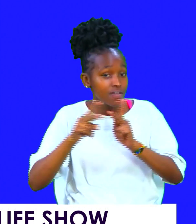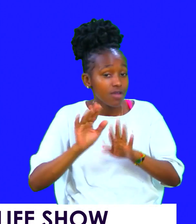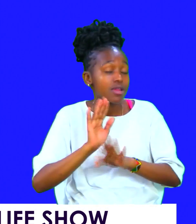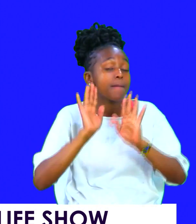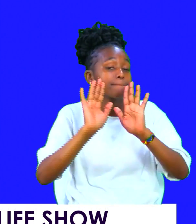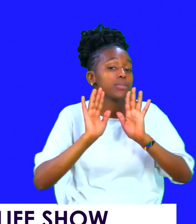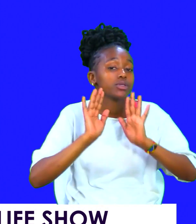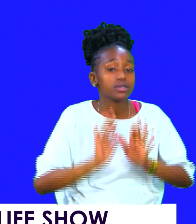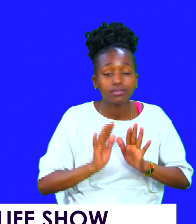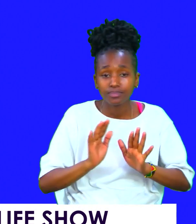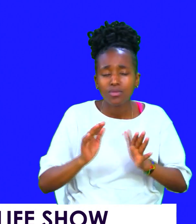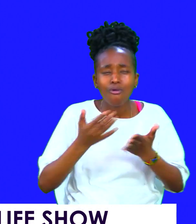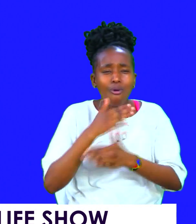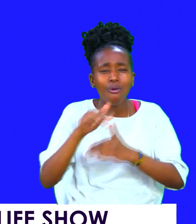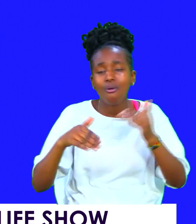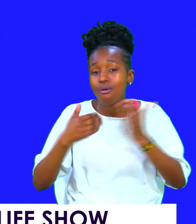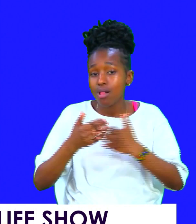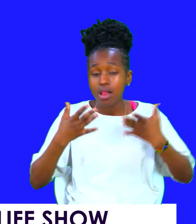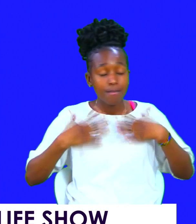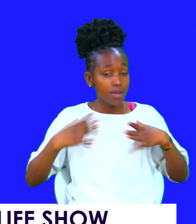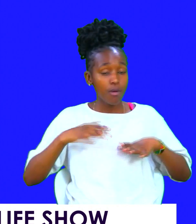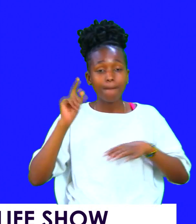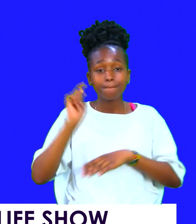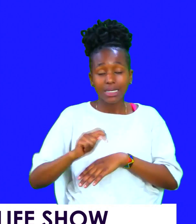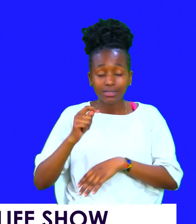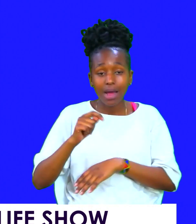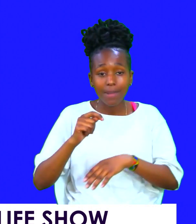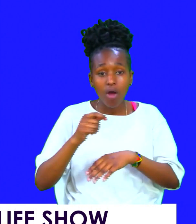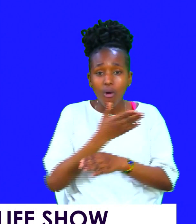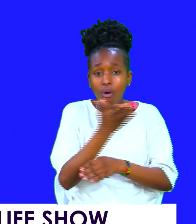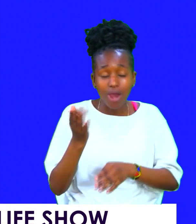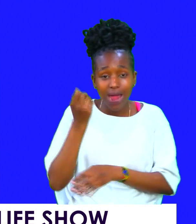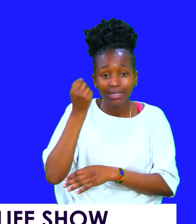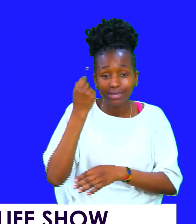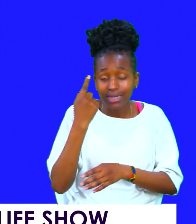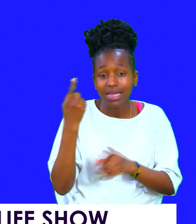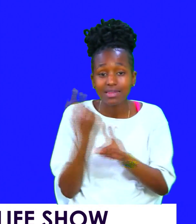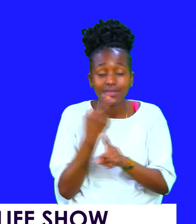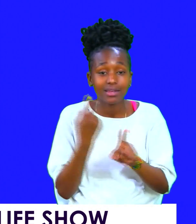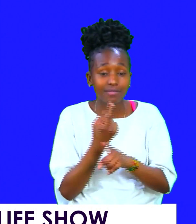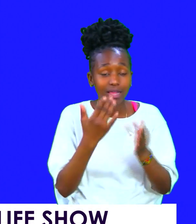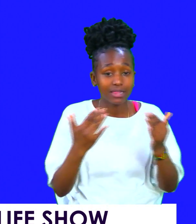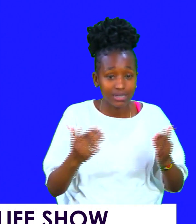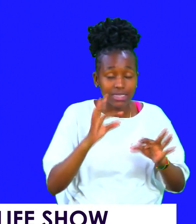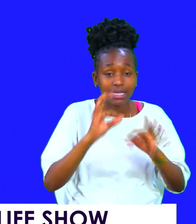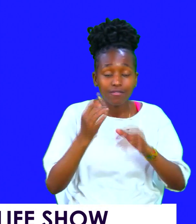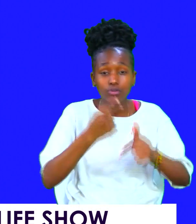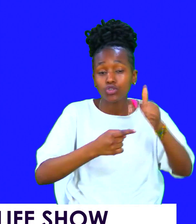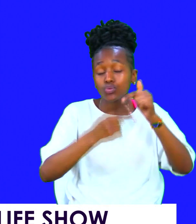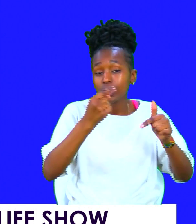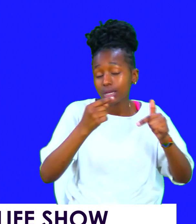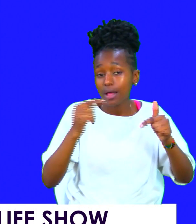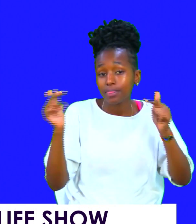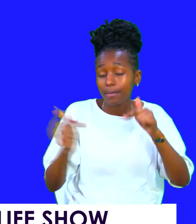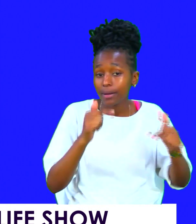understanding that the armies of this world are trying to gain. It is not in winning the war that lies the victory, in winning